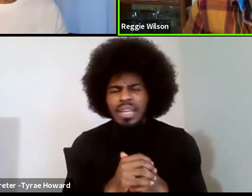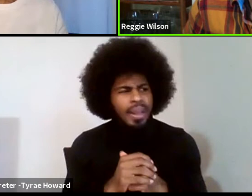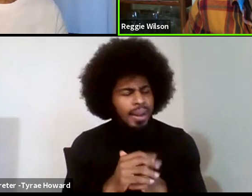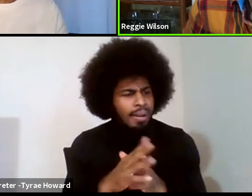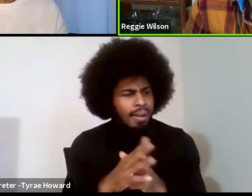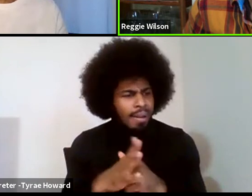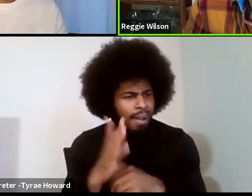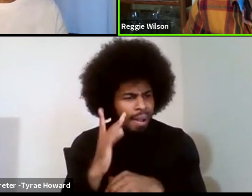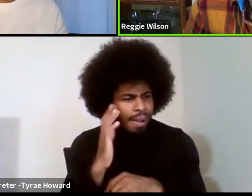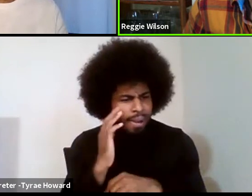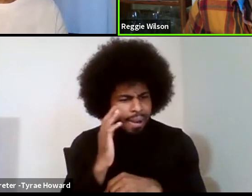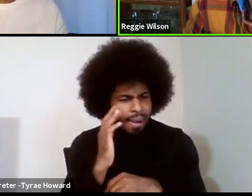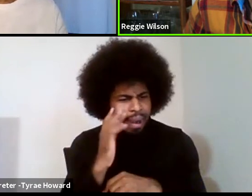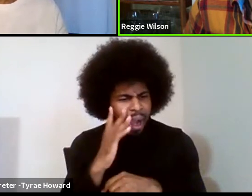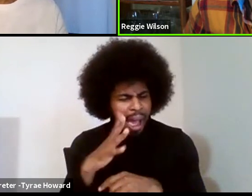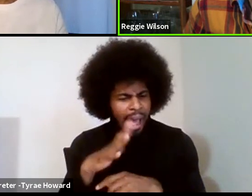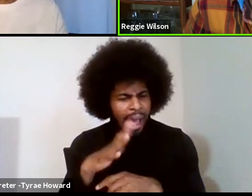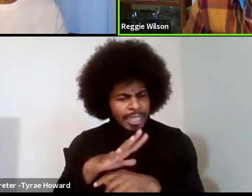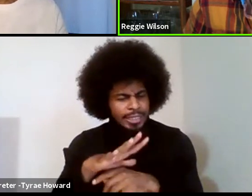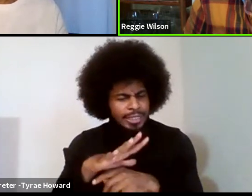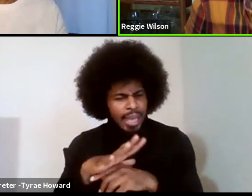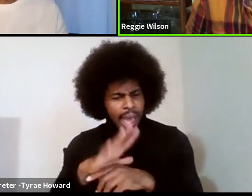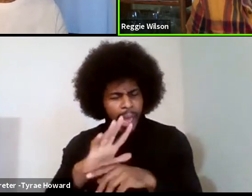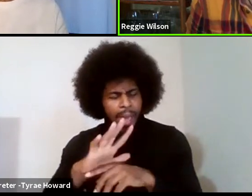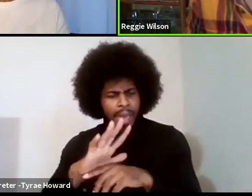what year that was, called Sea Lion Omen.